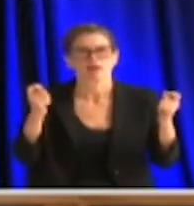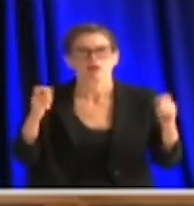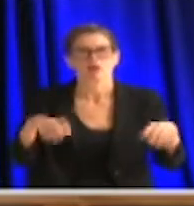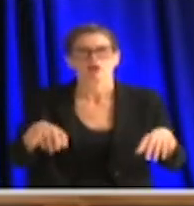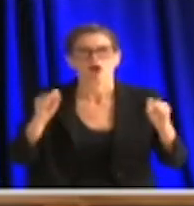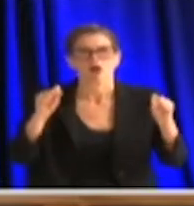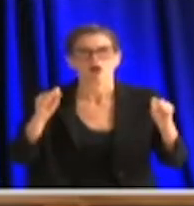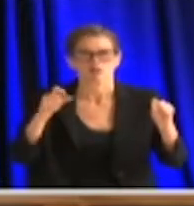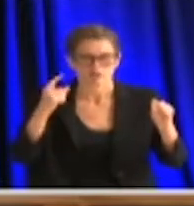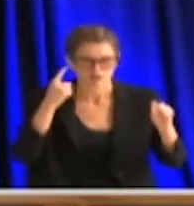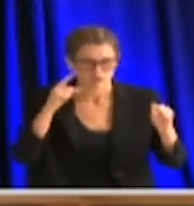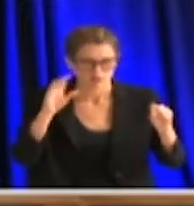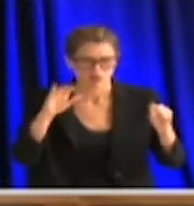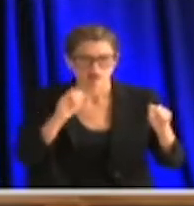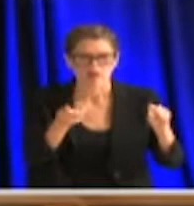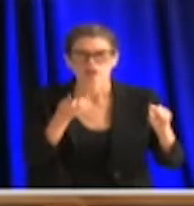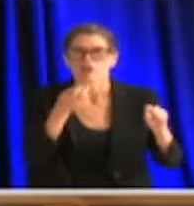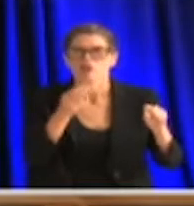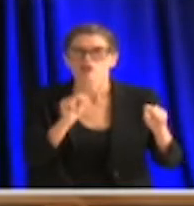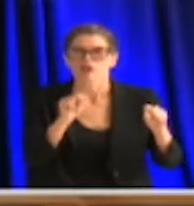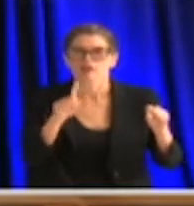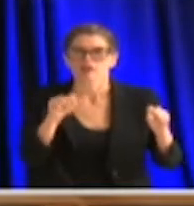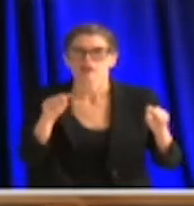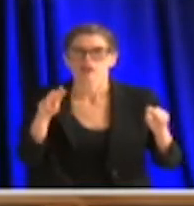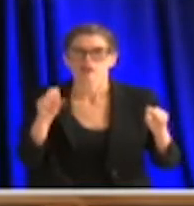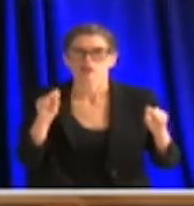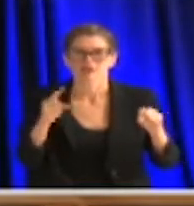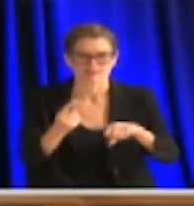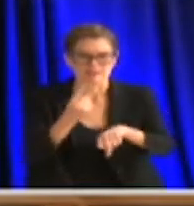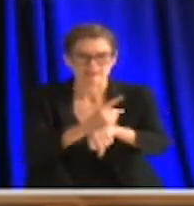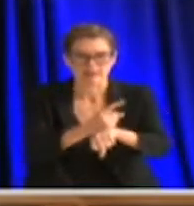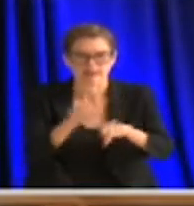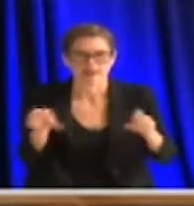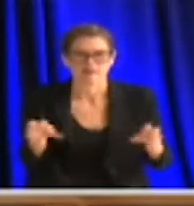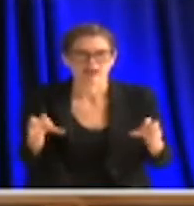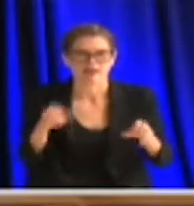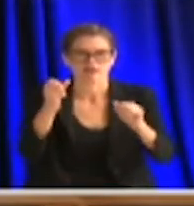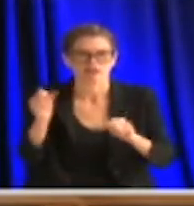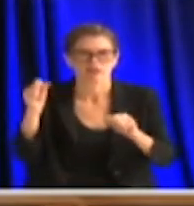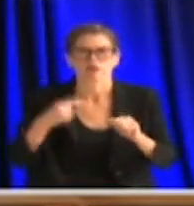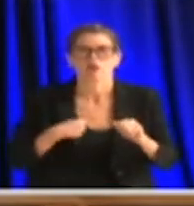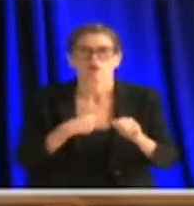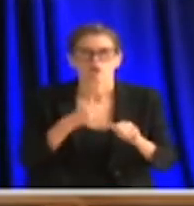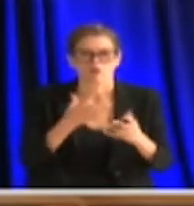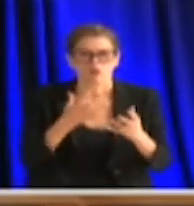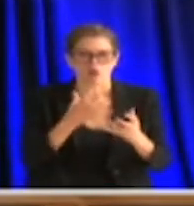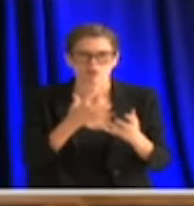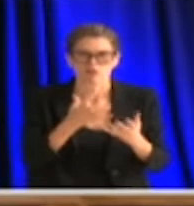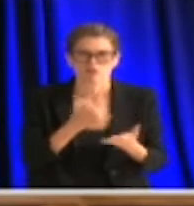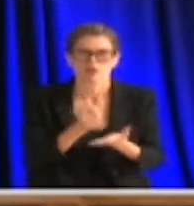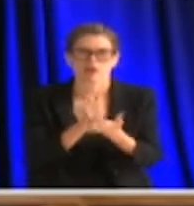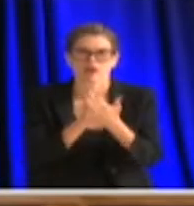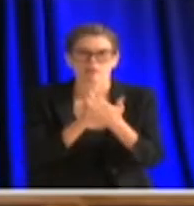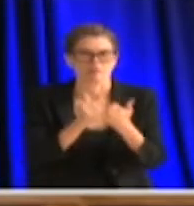the John Lewis Day of Action. We continue to advocate legislation that will ensure